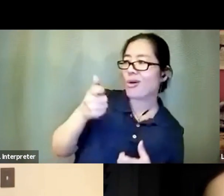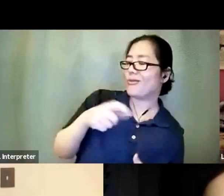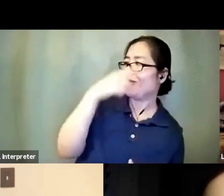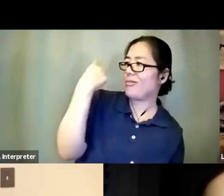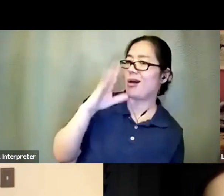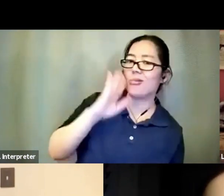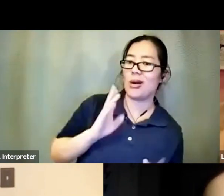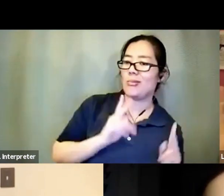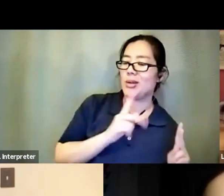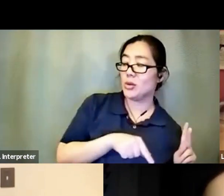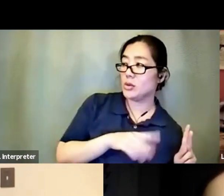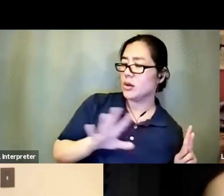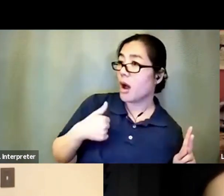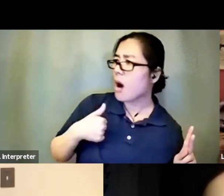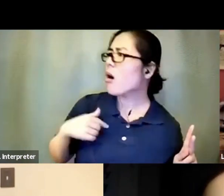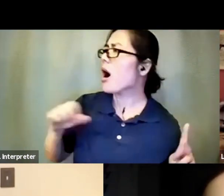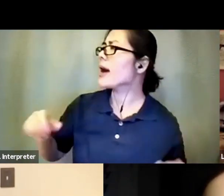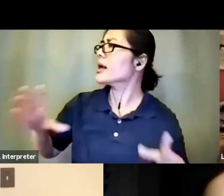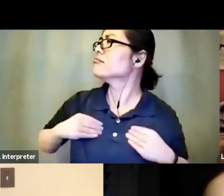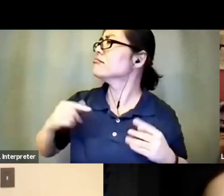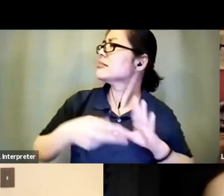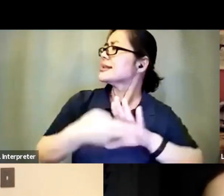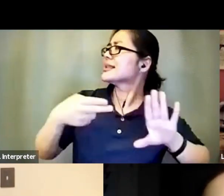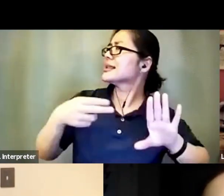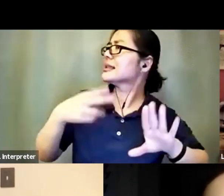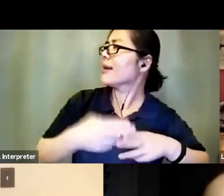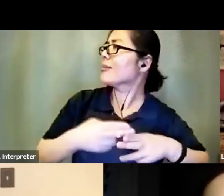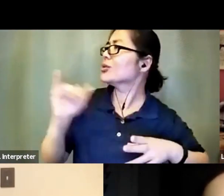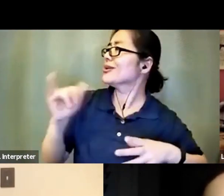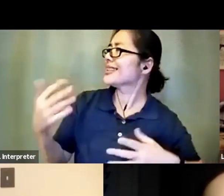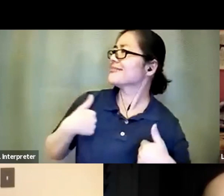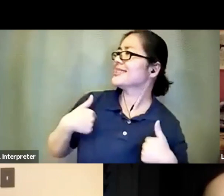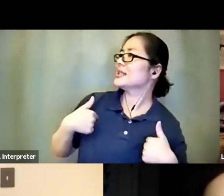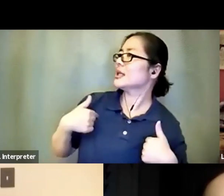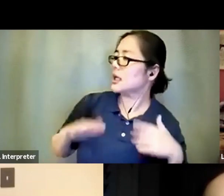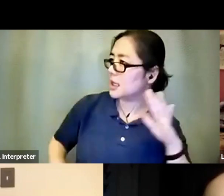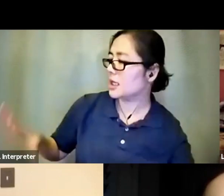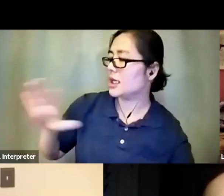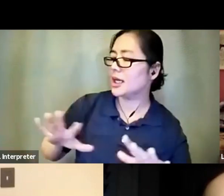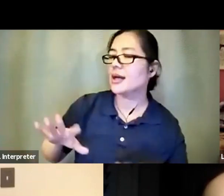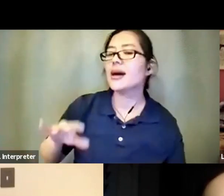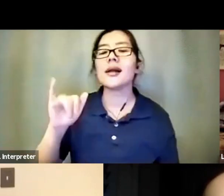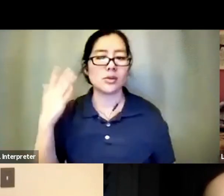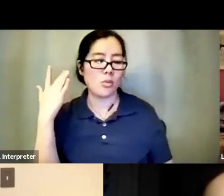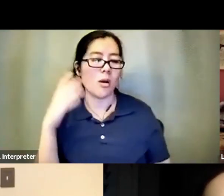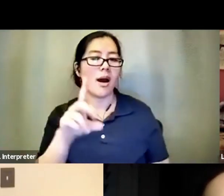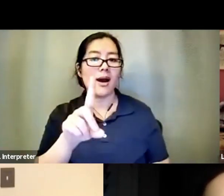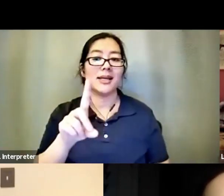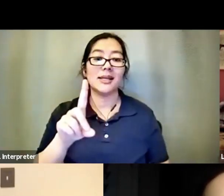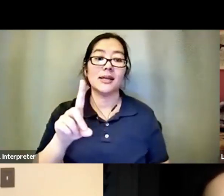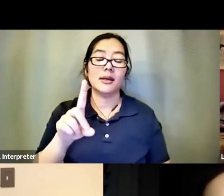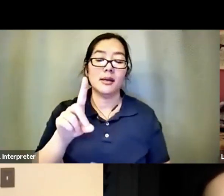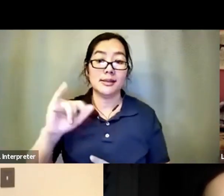like, oh, I can claim this name, right? That's why DJs functioned as a liberated zone for so many